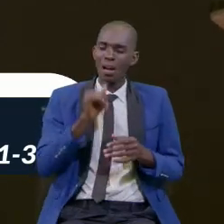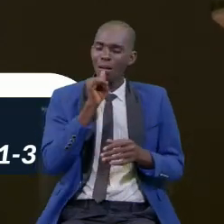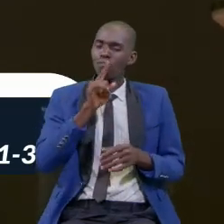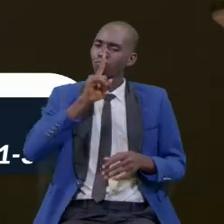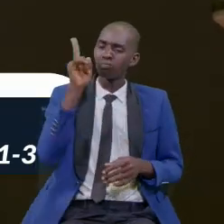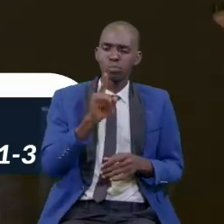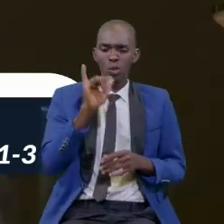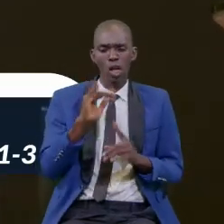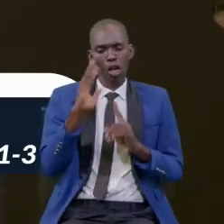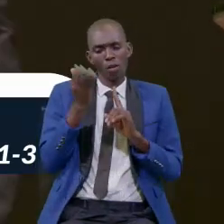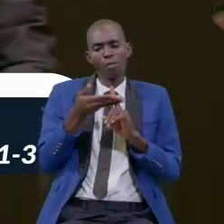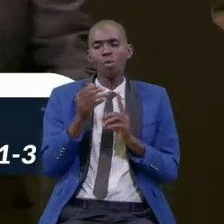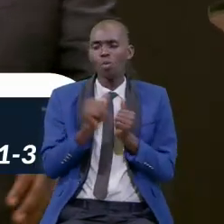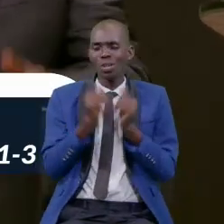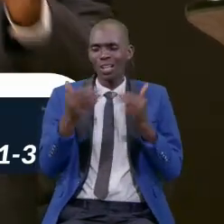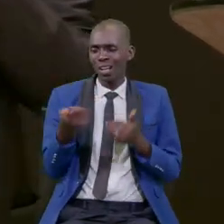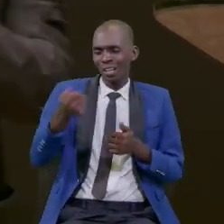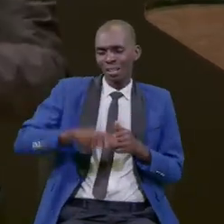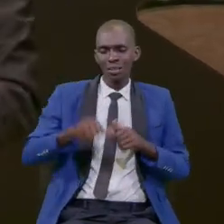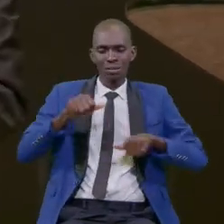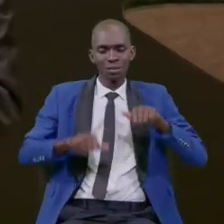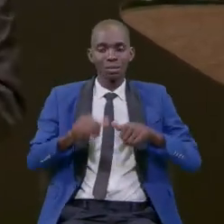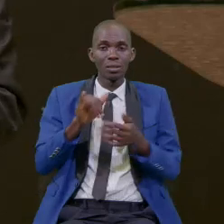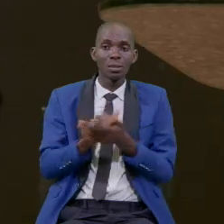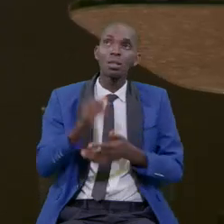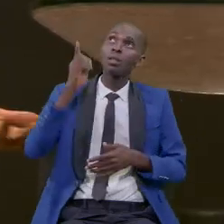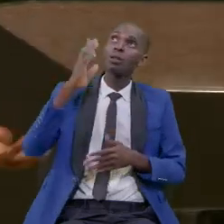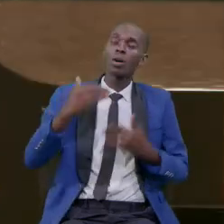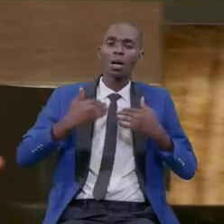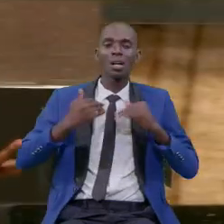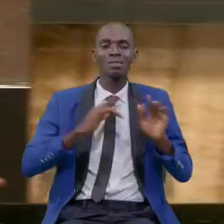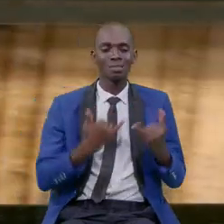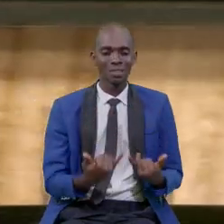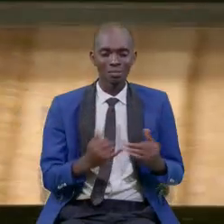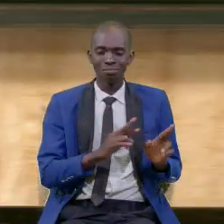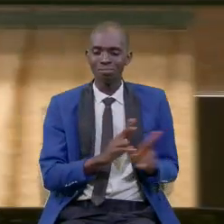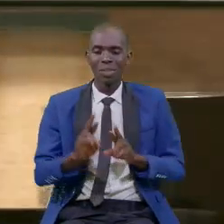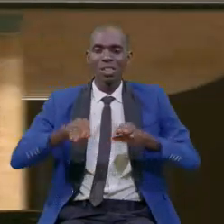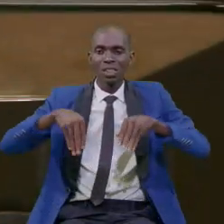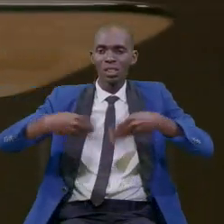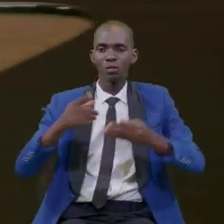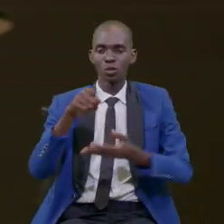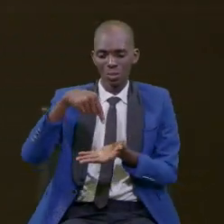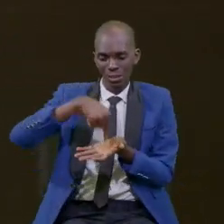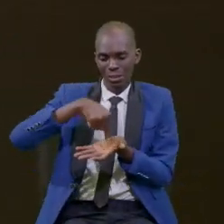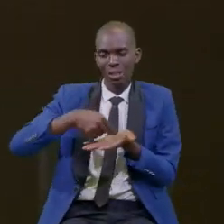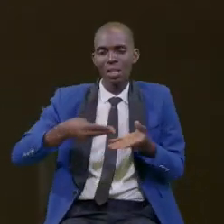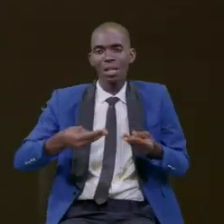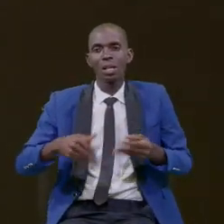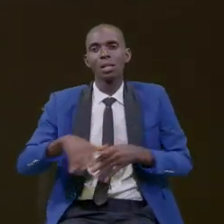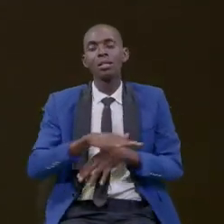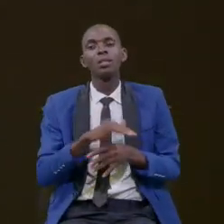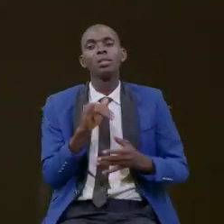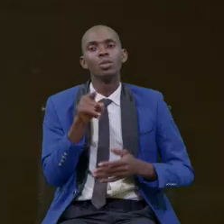shadow of doubt that the Lord has given you the land. That's the faith he wants us to have. You hear